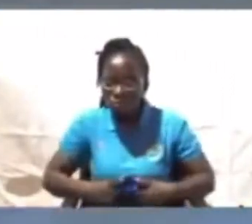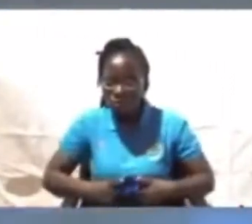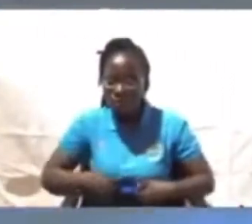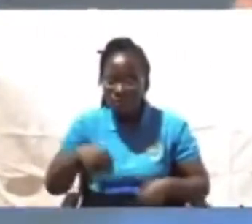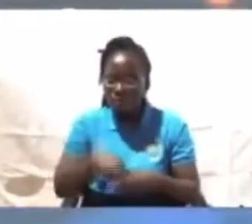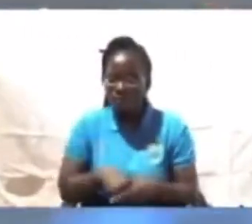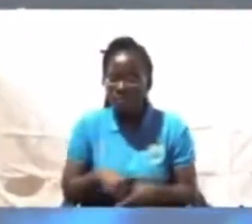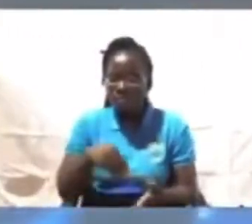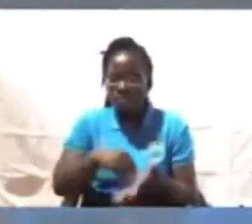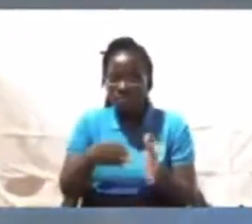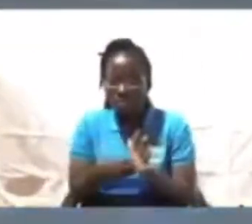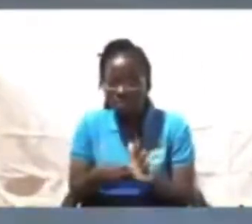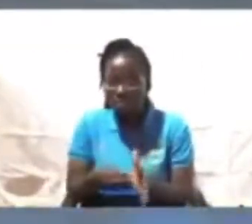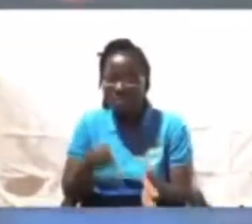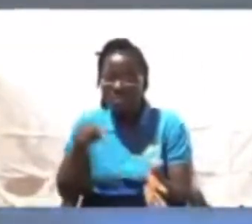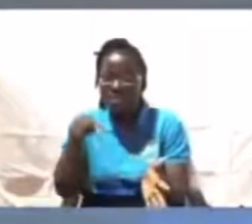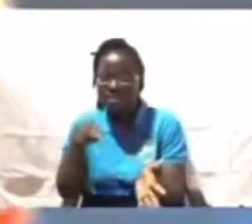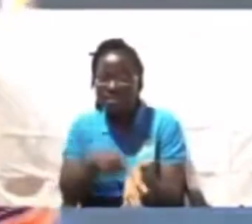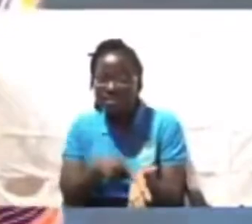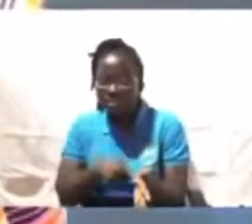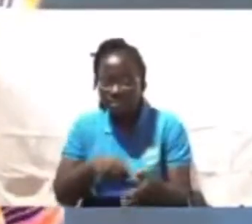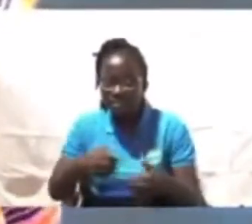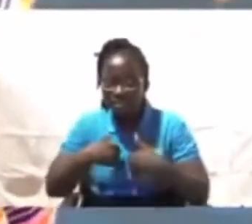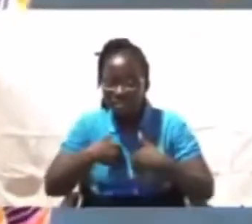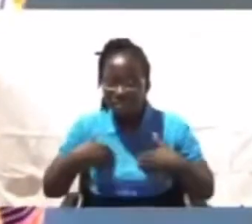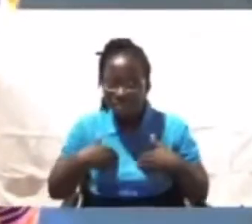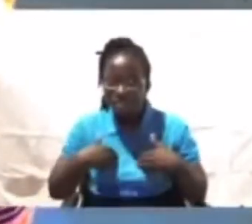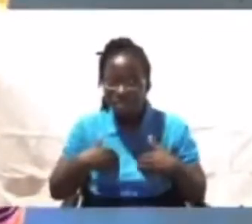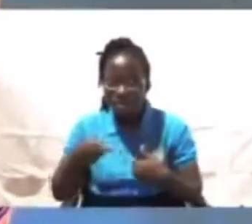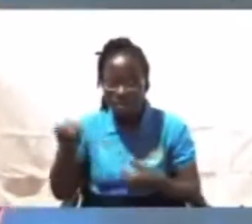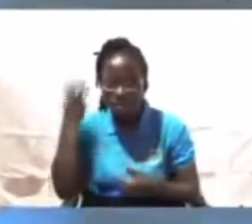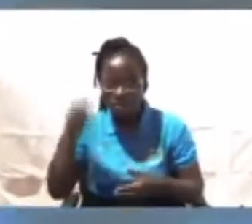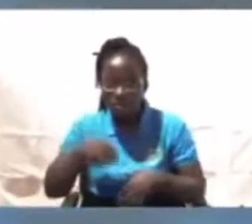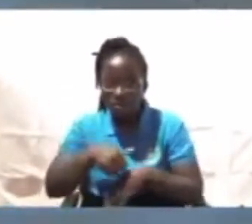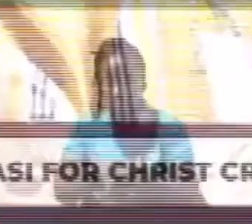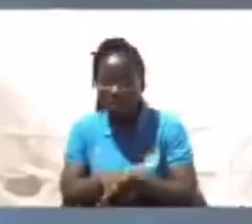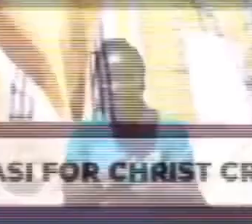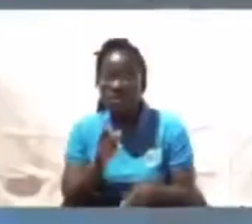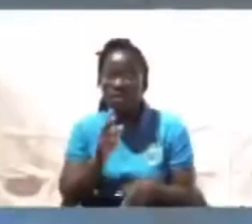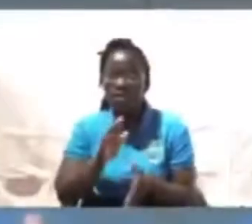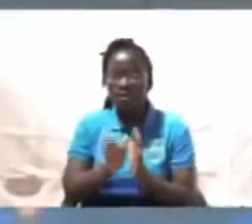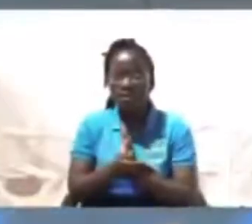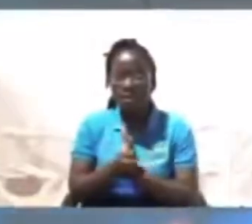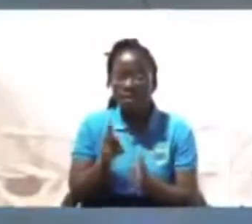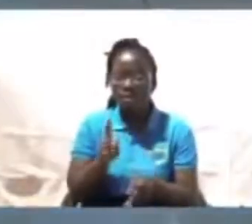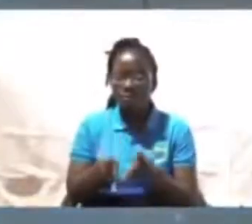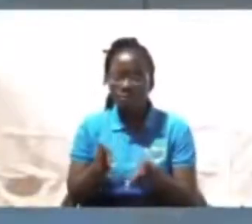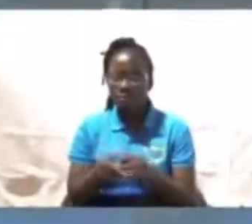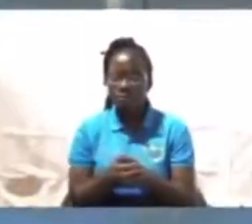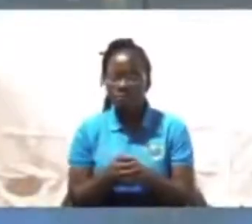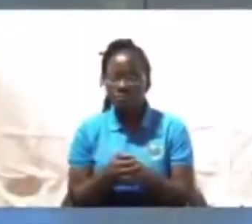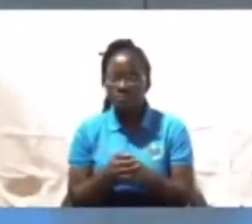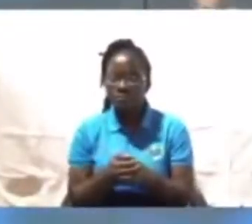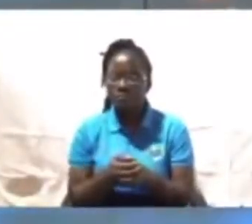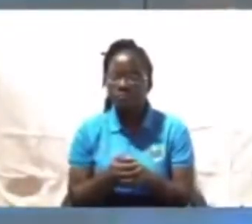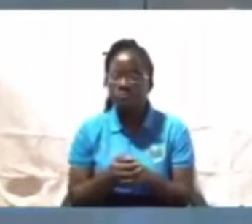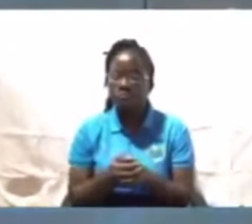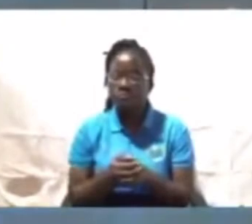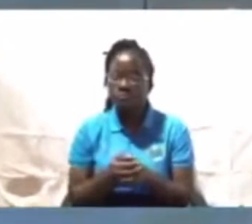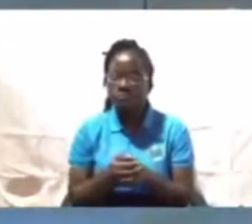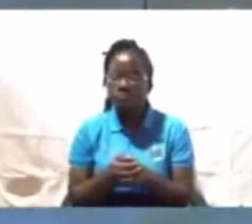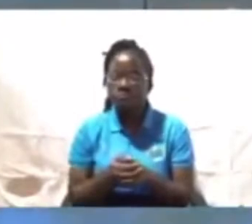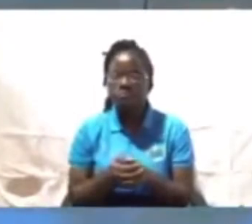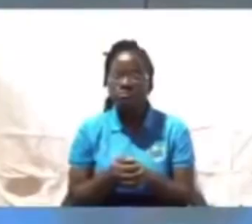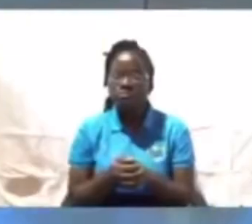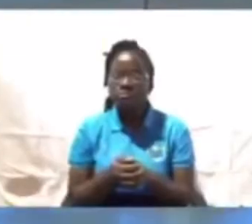na wa kwato si great no wa twi no wa ka se inana mwade ne de ye ye ntimi nko omu dada mono